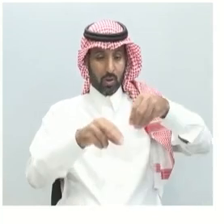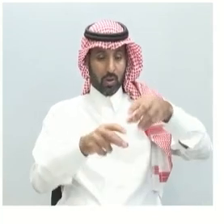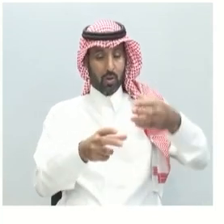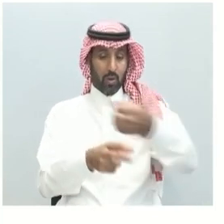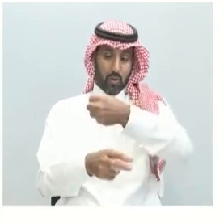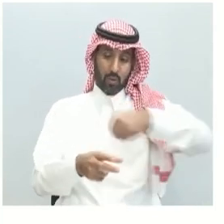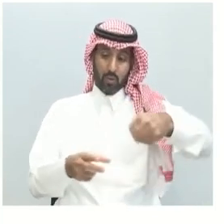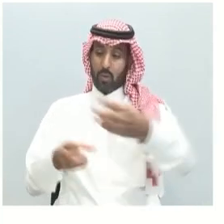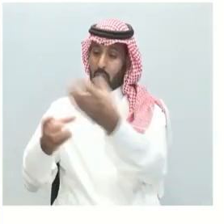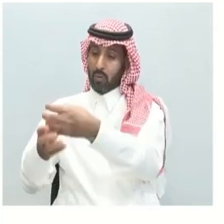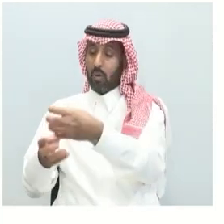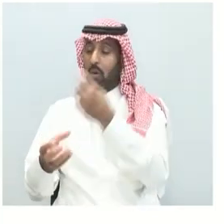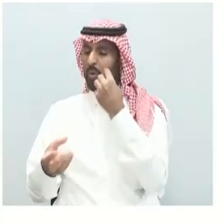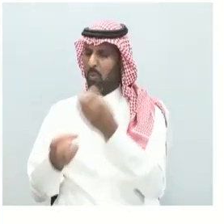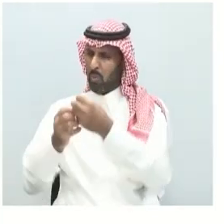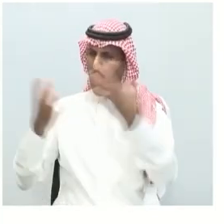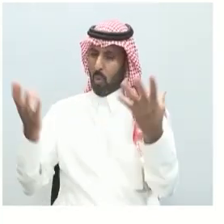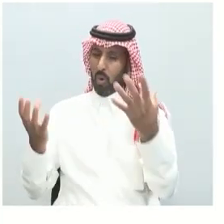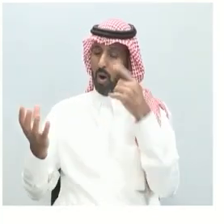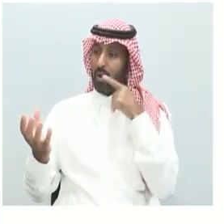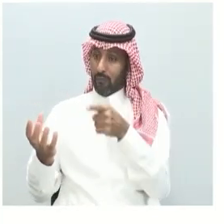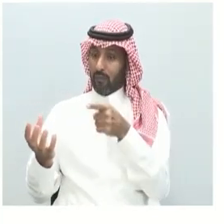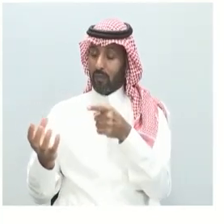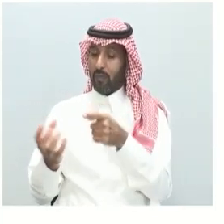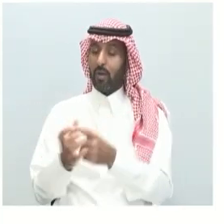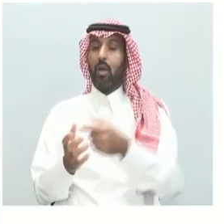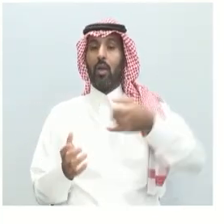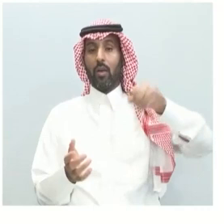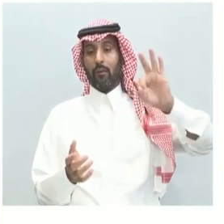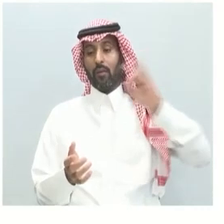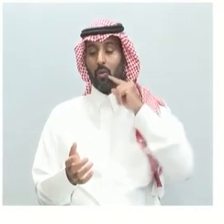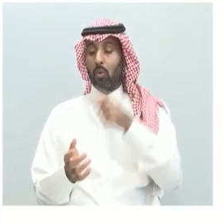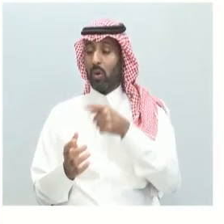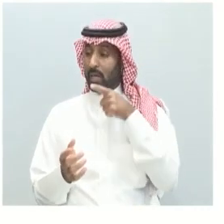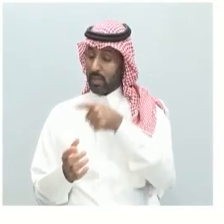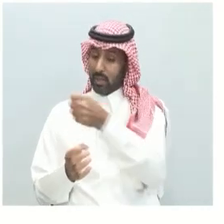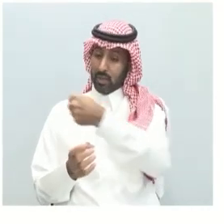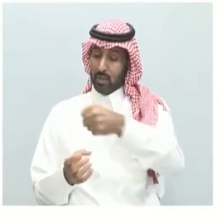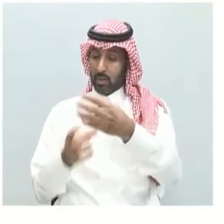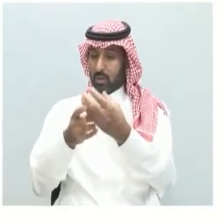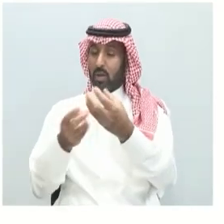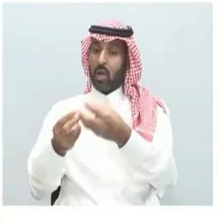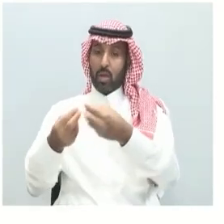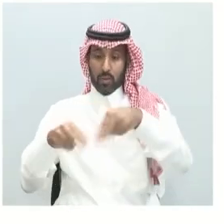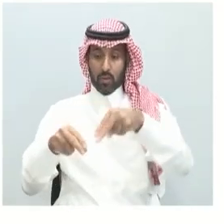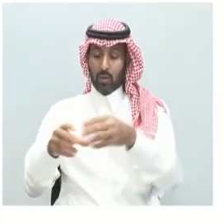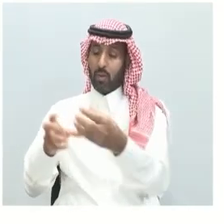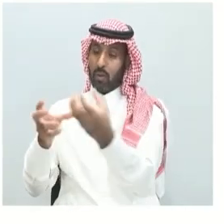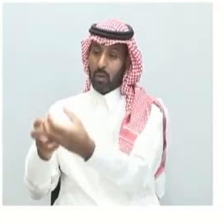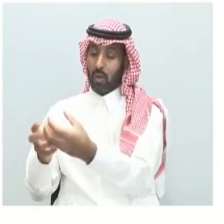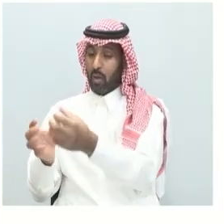it explodes. If you cook an egg in the microwave, it explodes. So